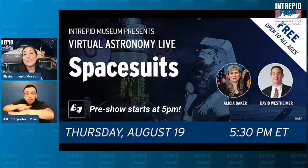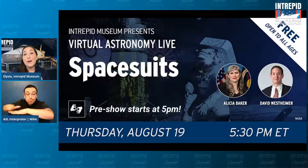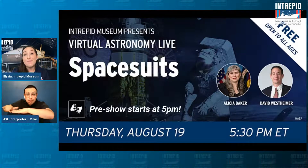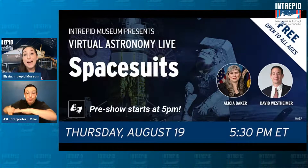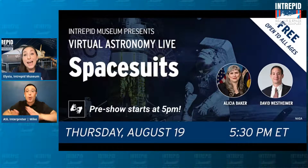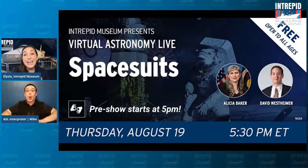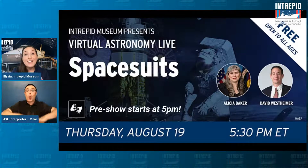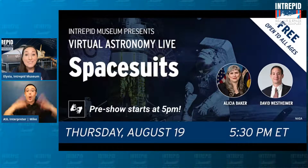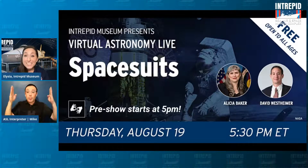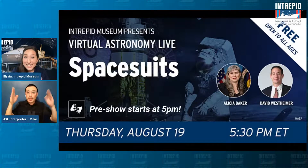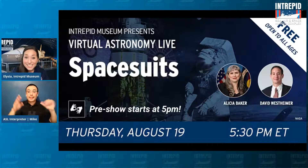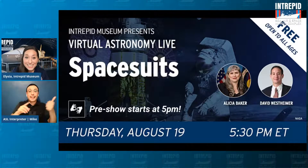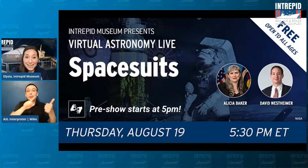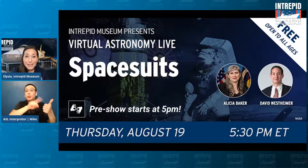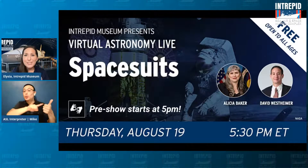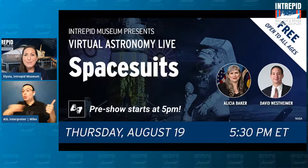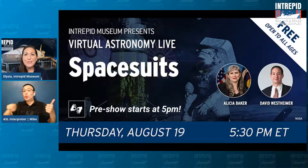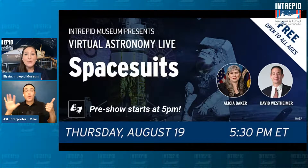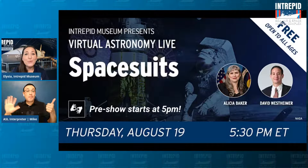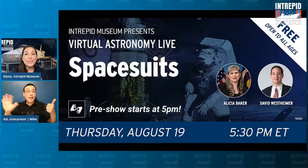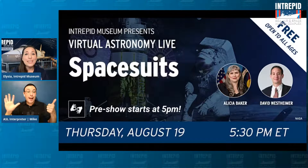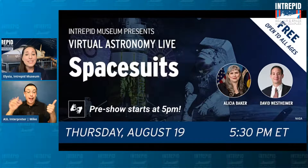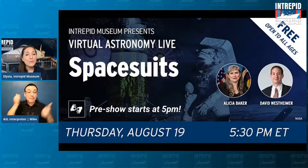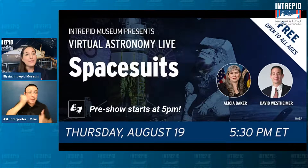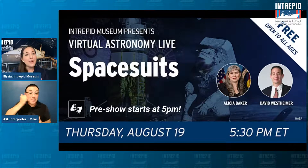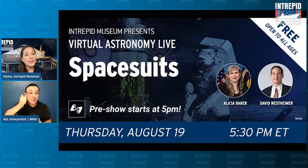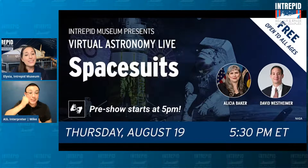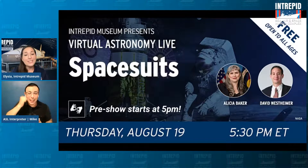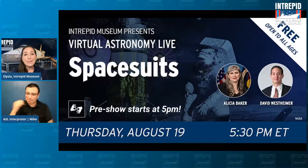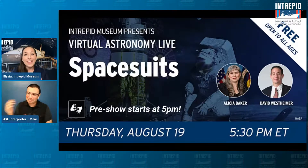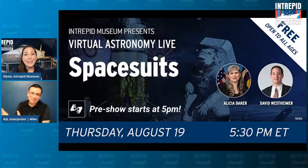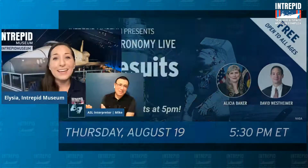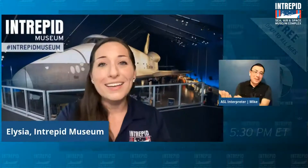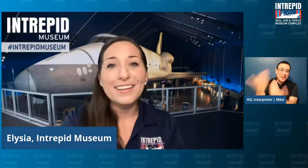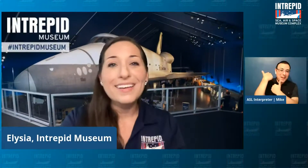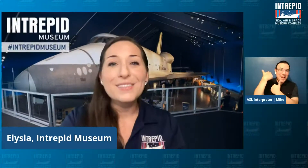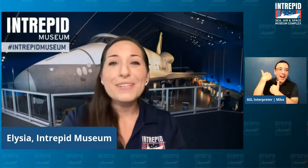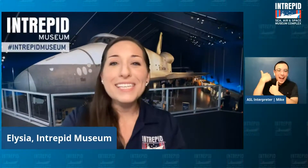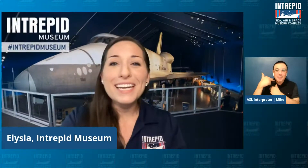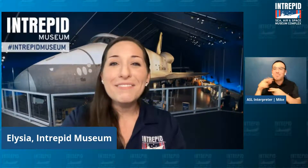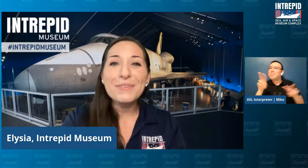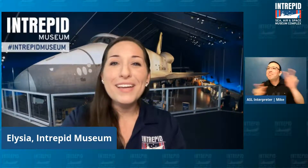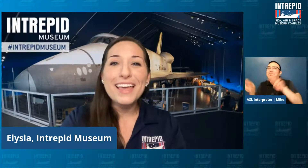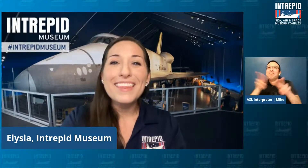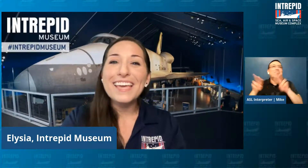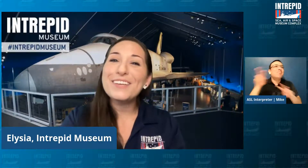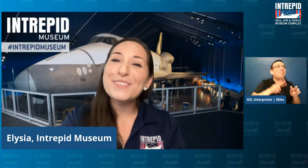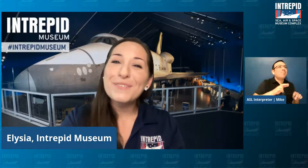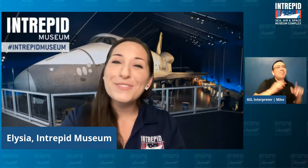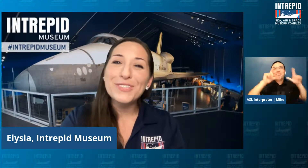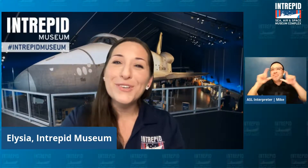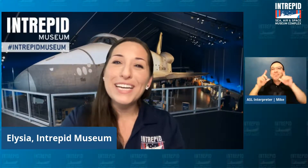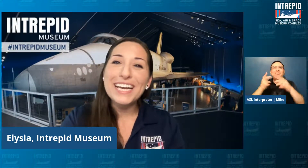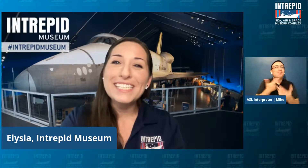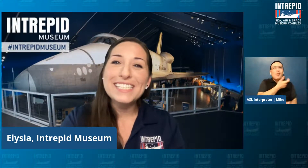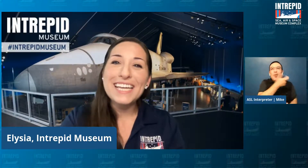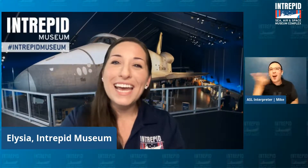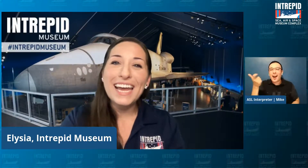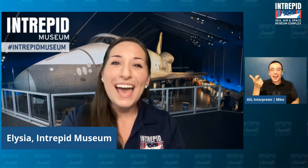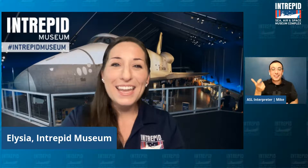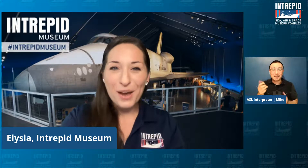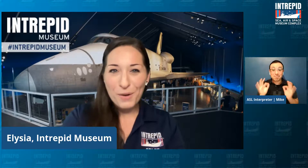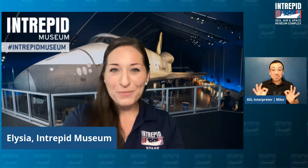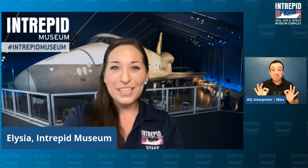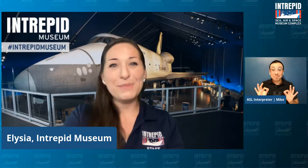for you to stop by, visit us, check out some of the cool things that we've got on display. So, once again, everyone, thank you so much for joining us